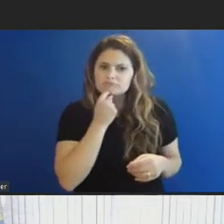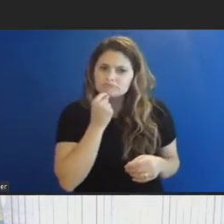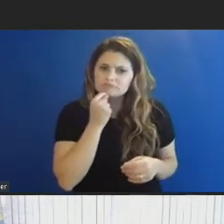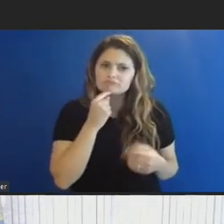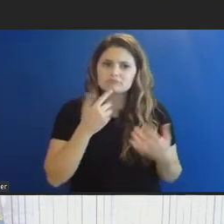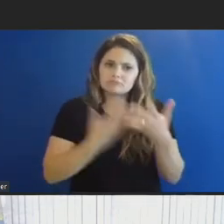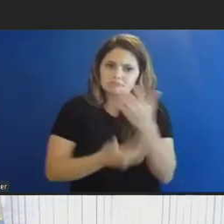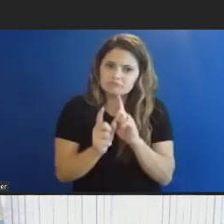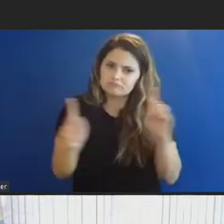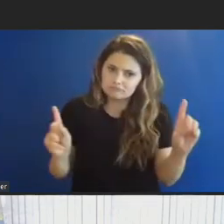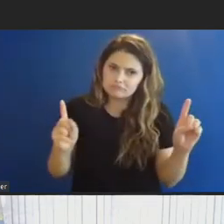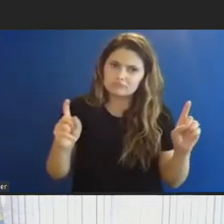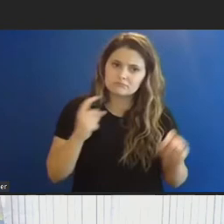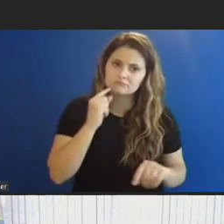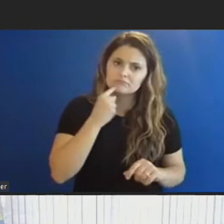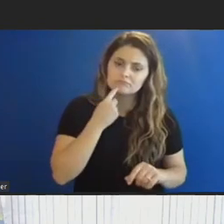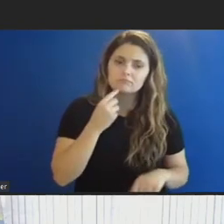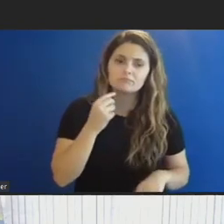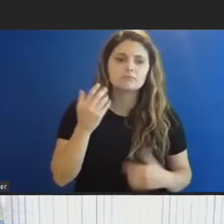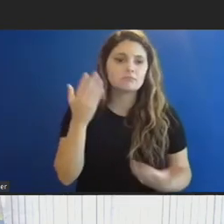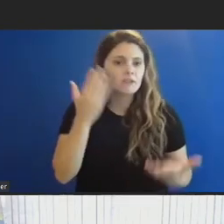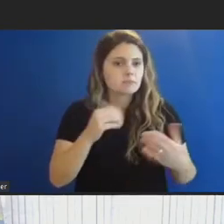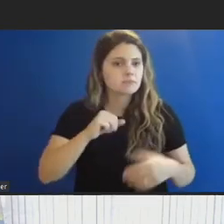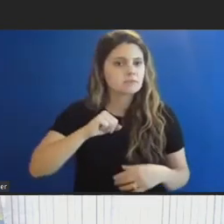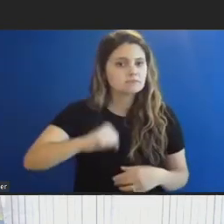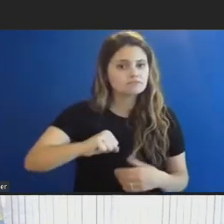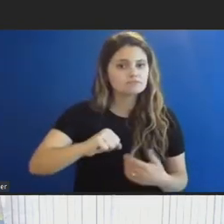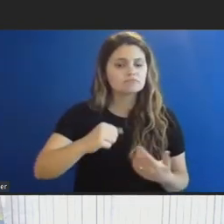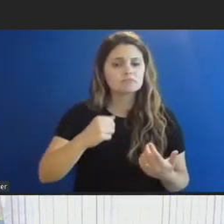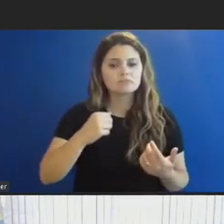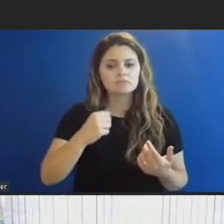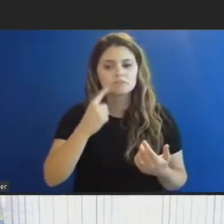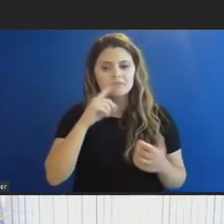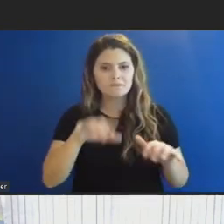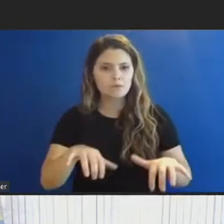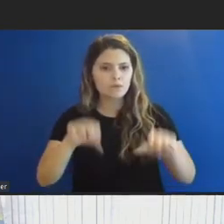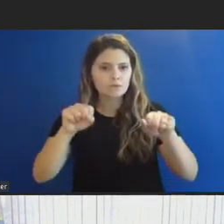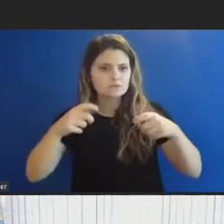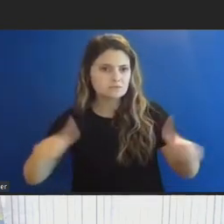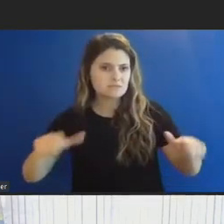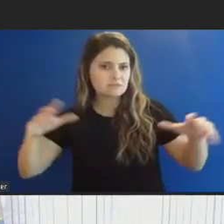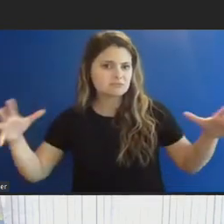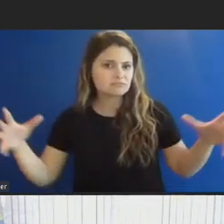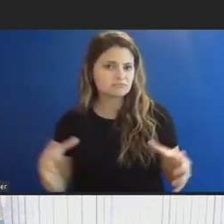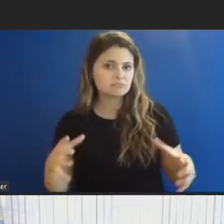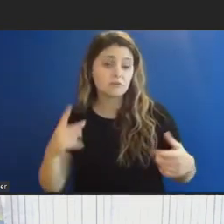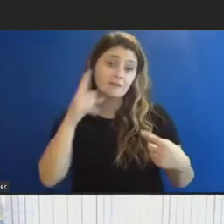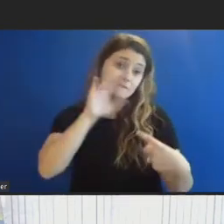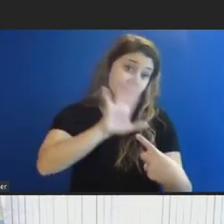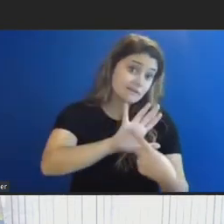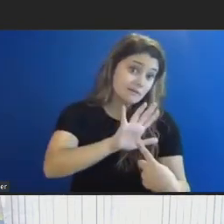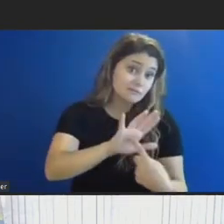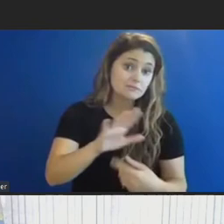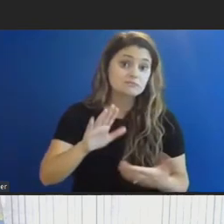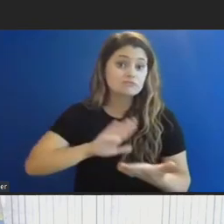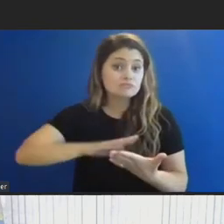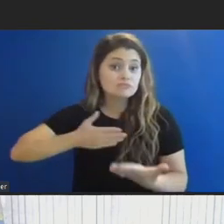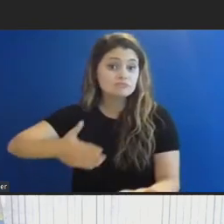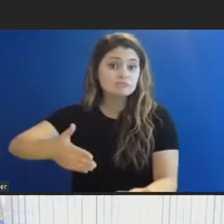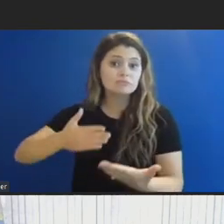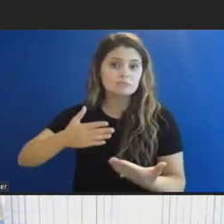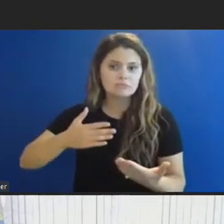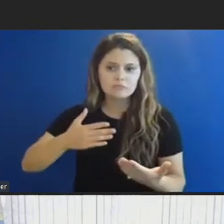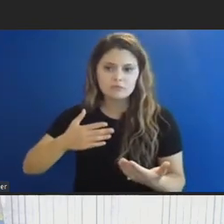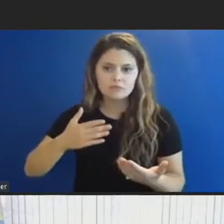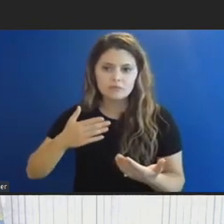social distancing and maybe being hesitant of having large gatherings such as Cooking Garage did